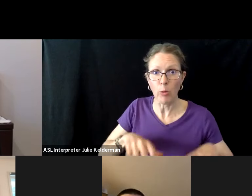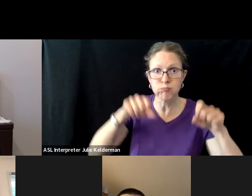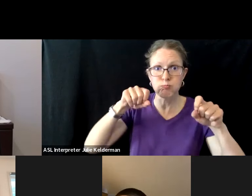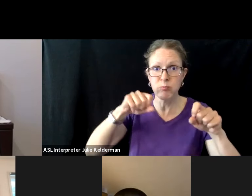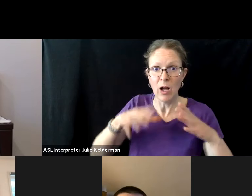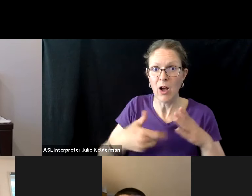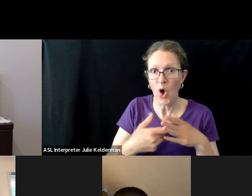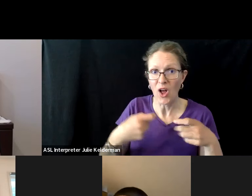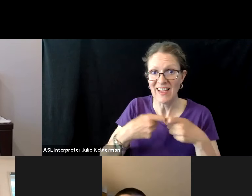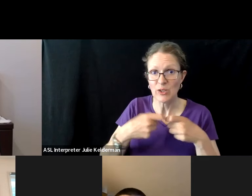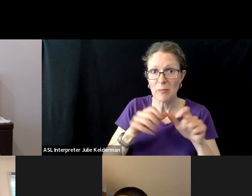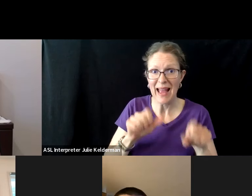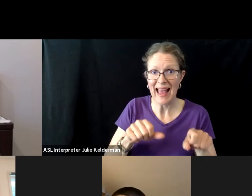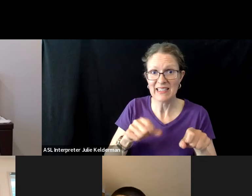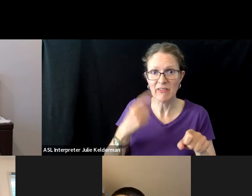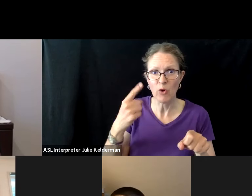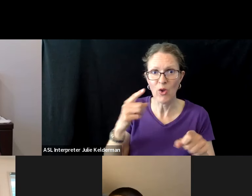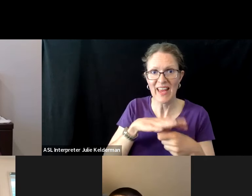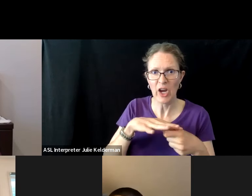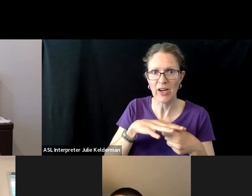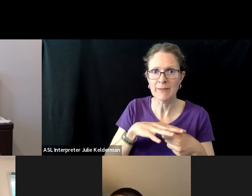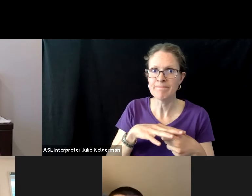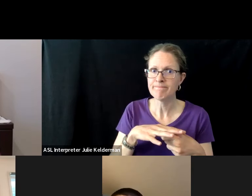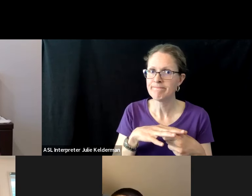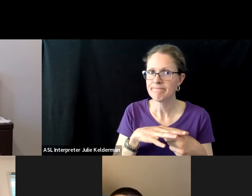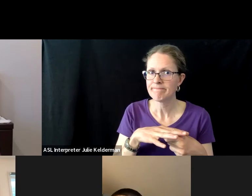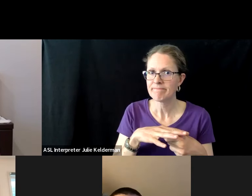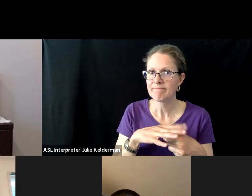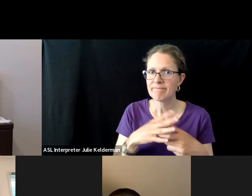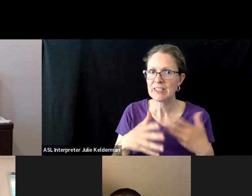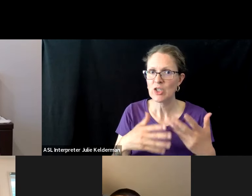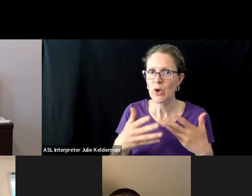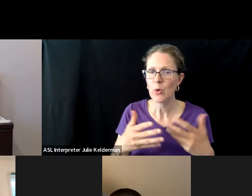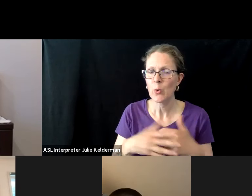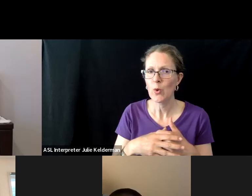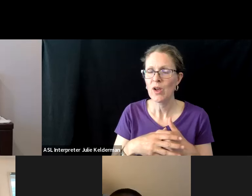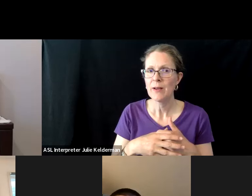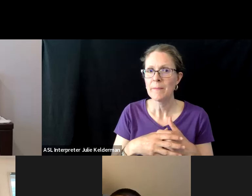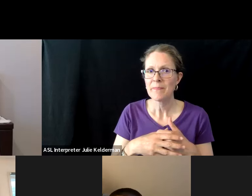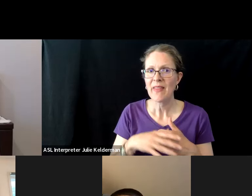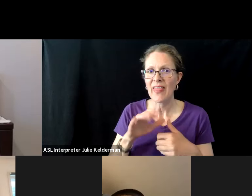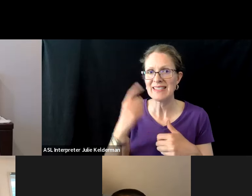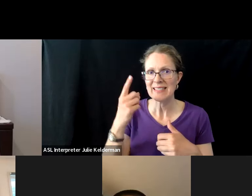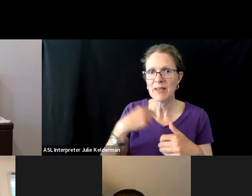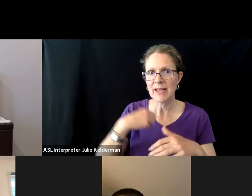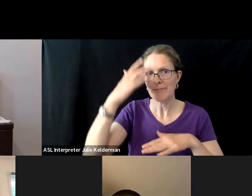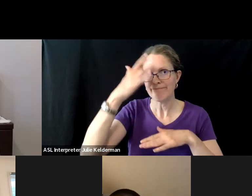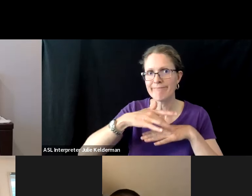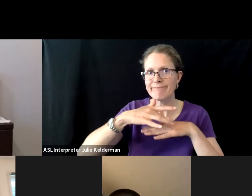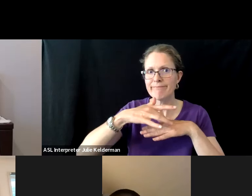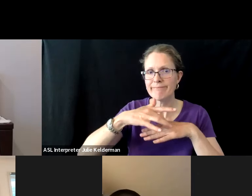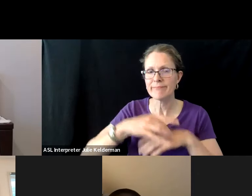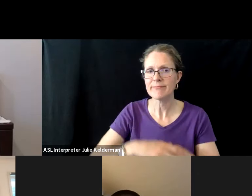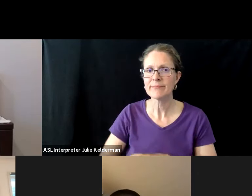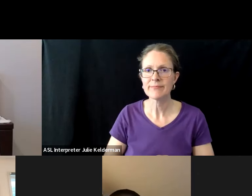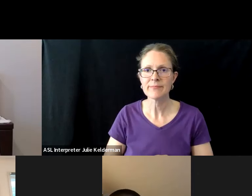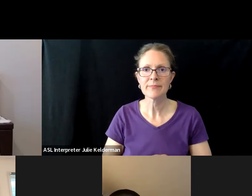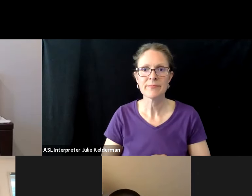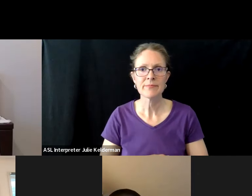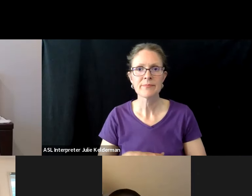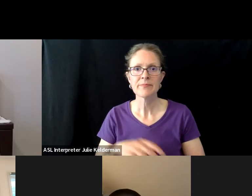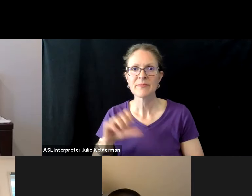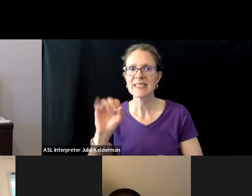area. I know it's kind of, so yeah, it's just something that's on my mind. Another item we